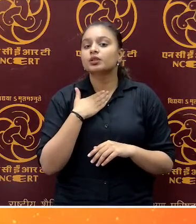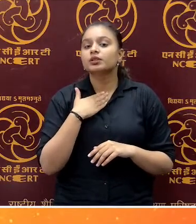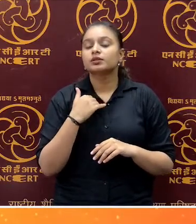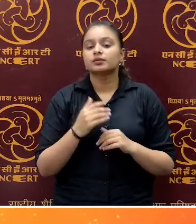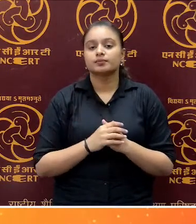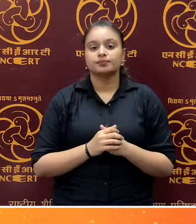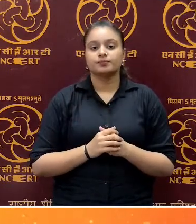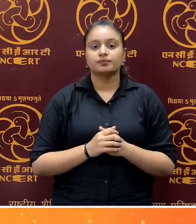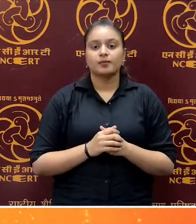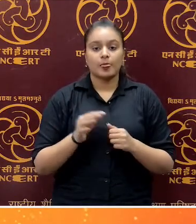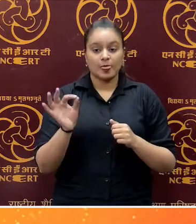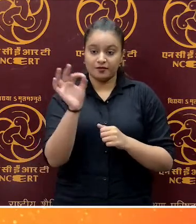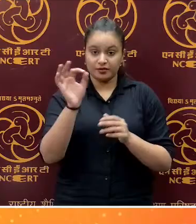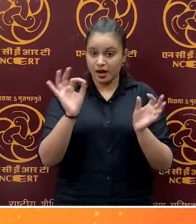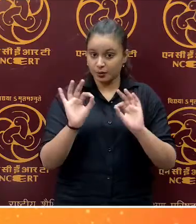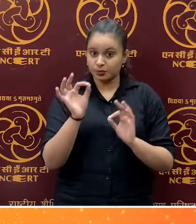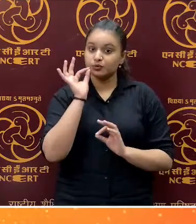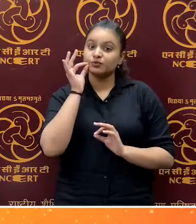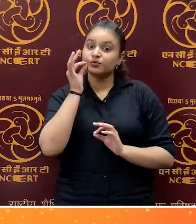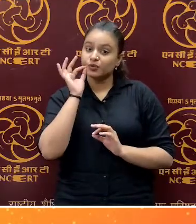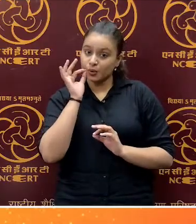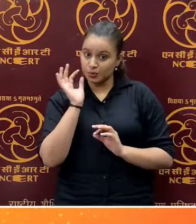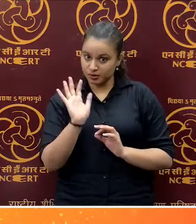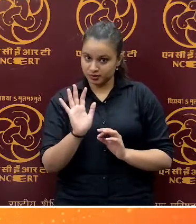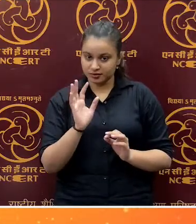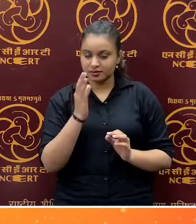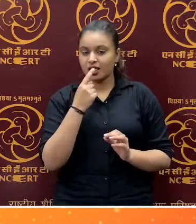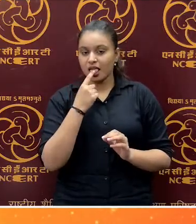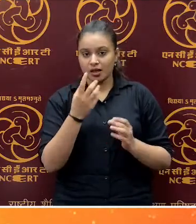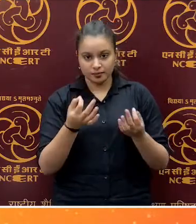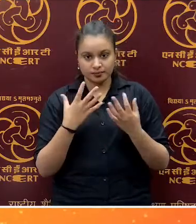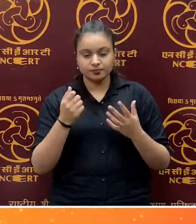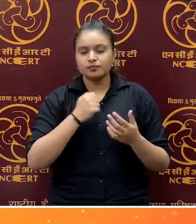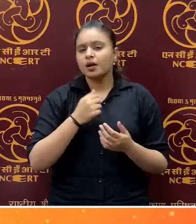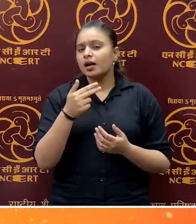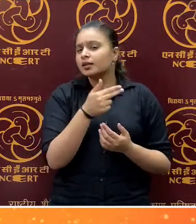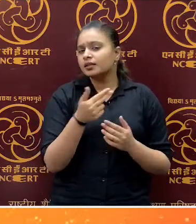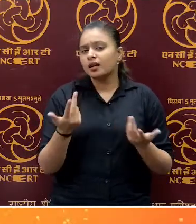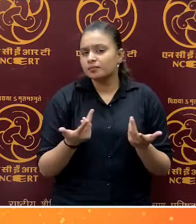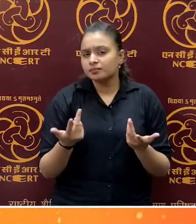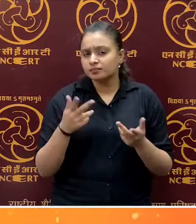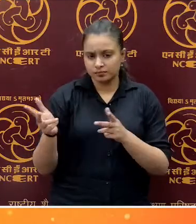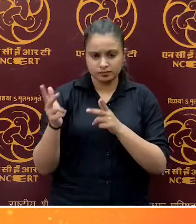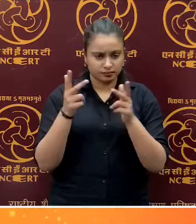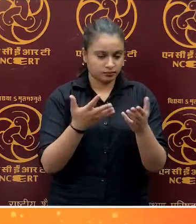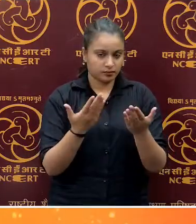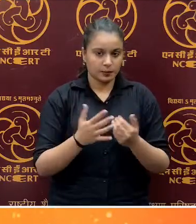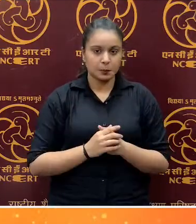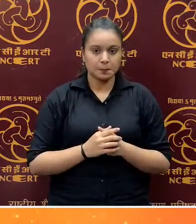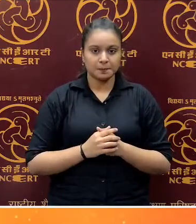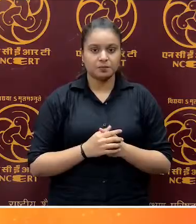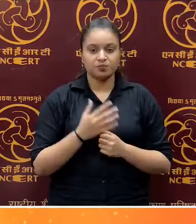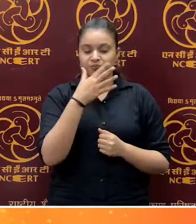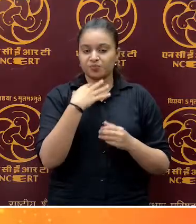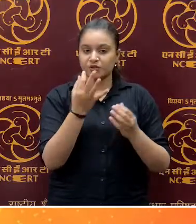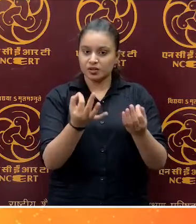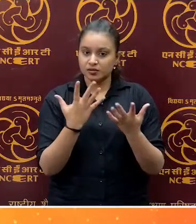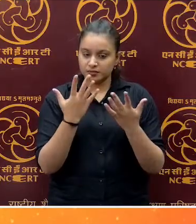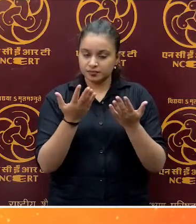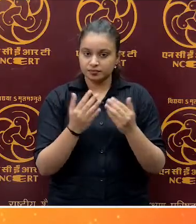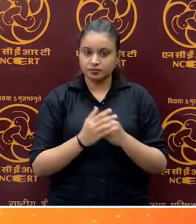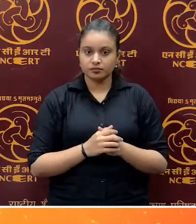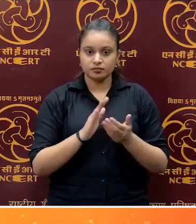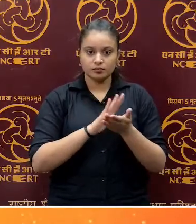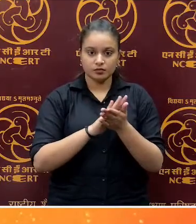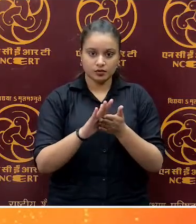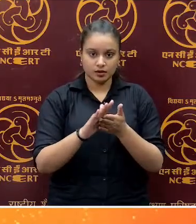not the fly. Oh, that's lovely. And what about my name? Yes, you can tell me. You have got a beautiful name, Harpreet. Yes, it's